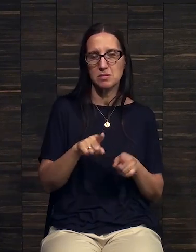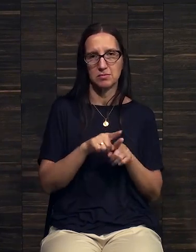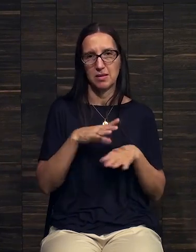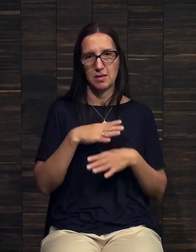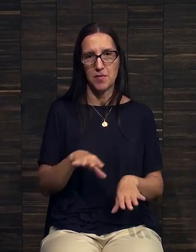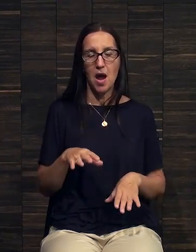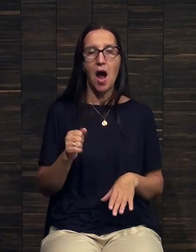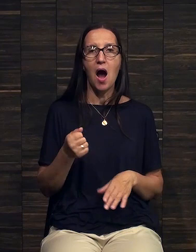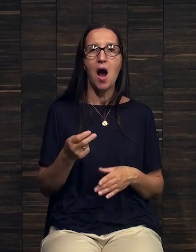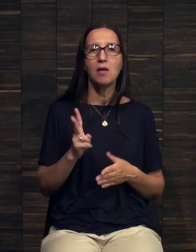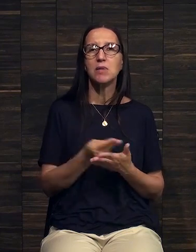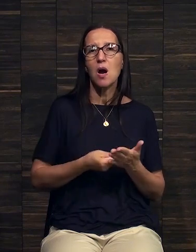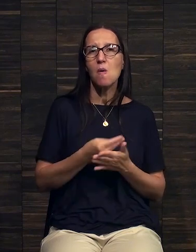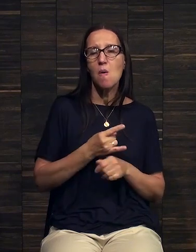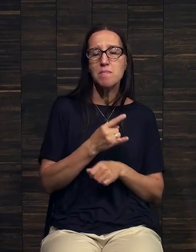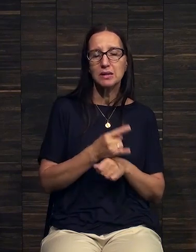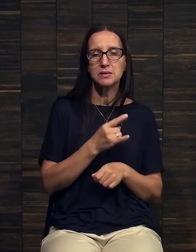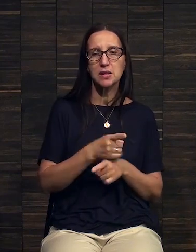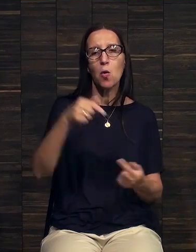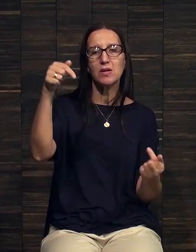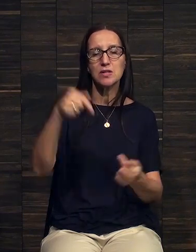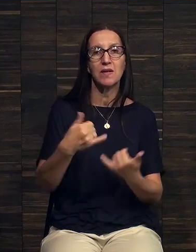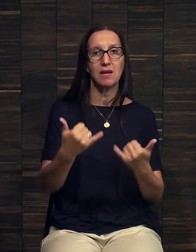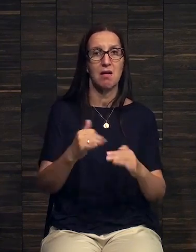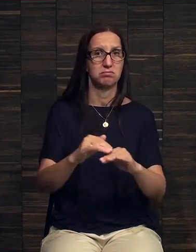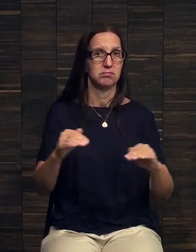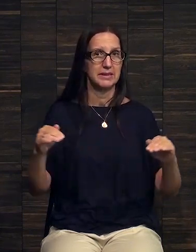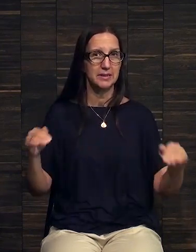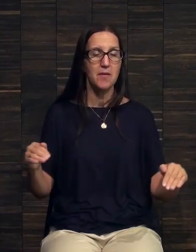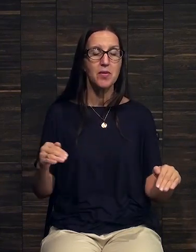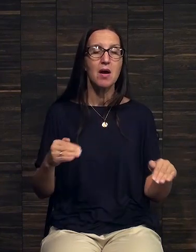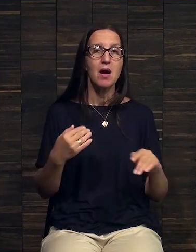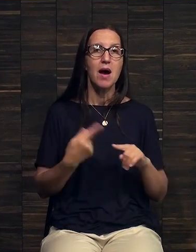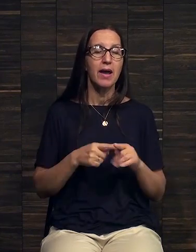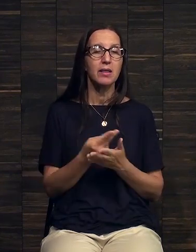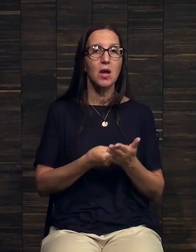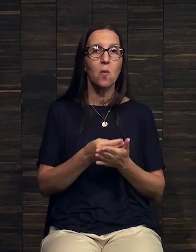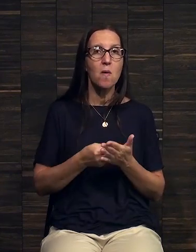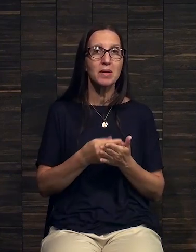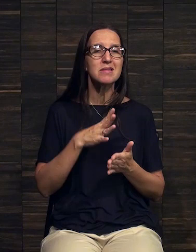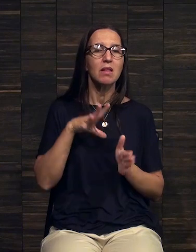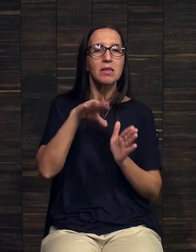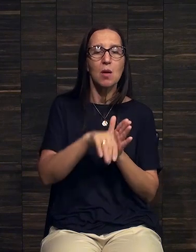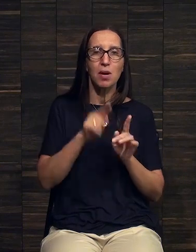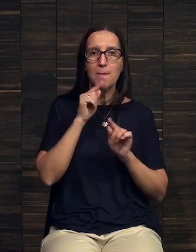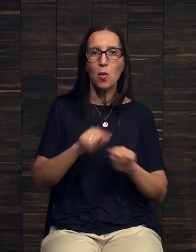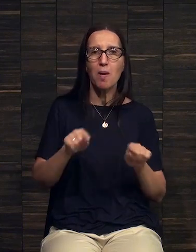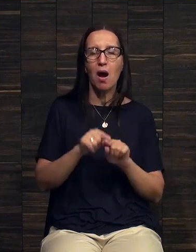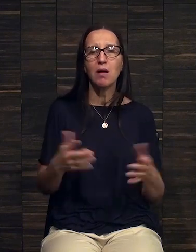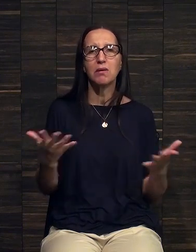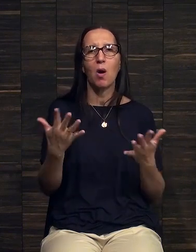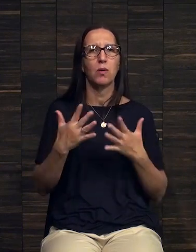Never after the printing runs were so huge. They are focused on the youngest audience, and they are